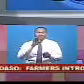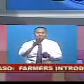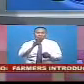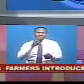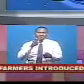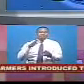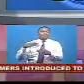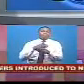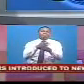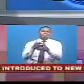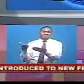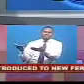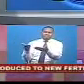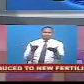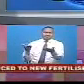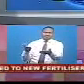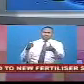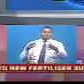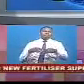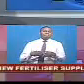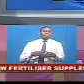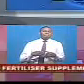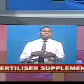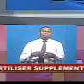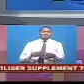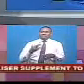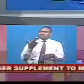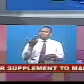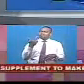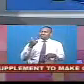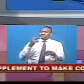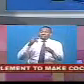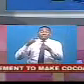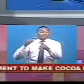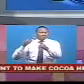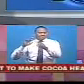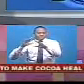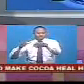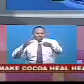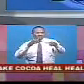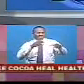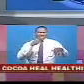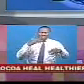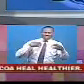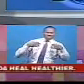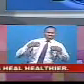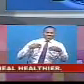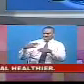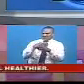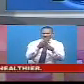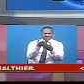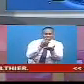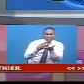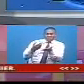illegally introduced in Lake Bosomtwe. 13 surrounding communities have complained of depleting fish stock, reduction